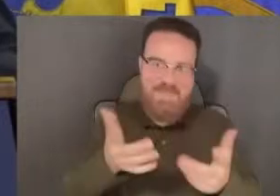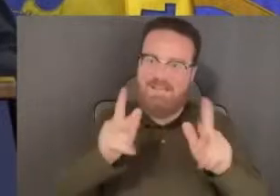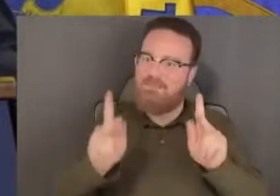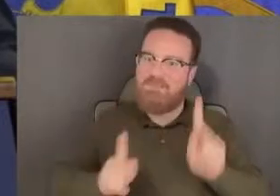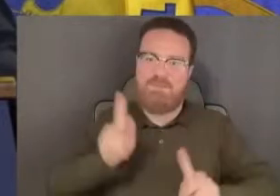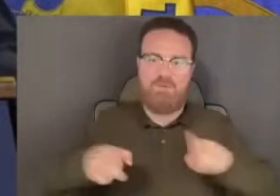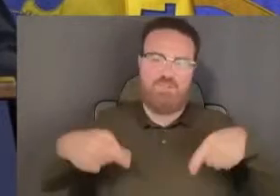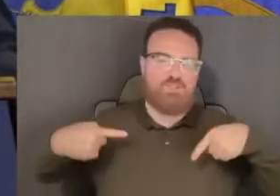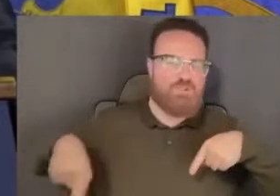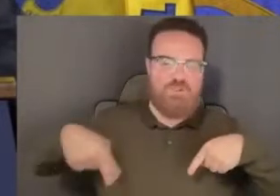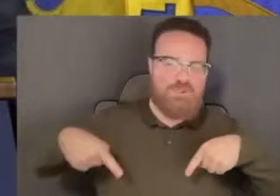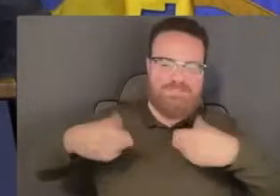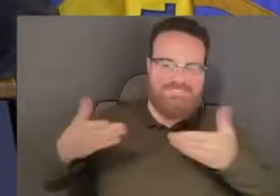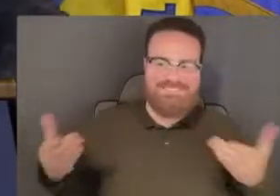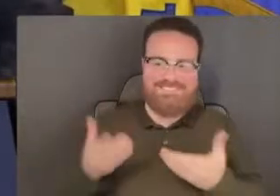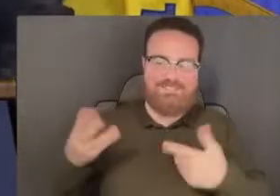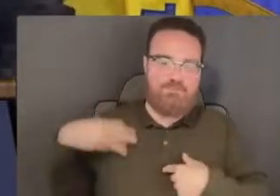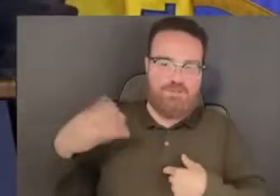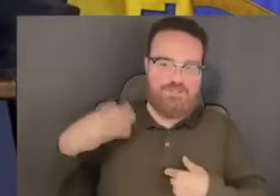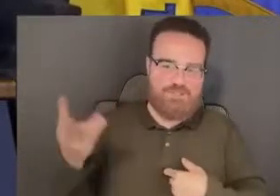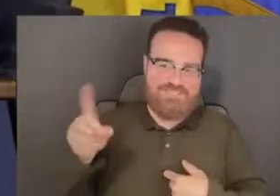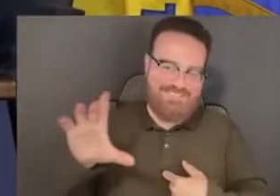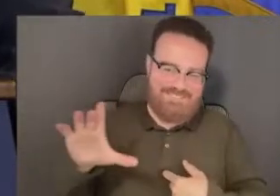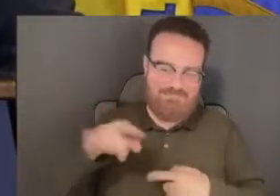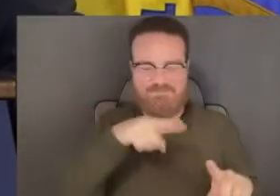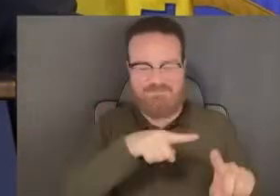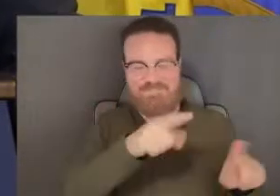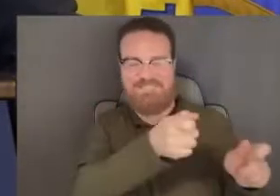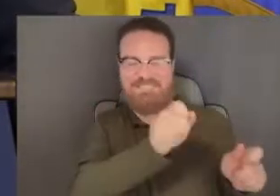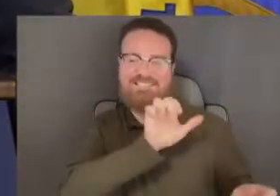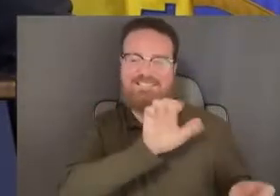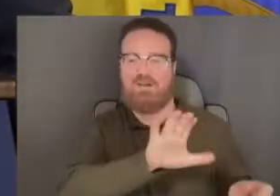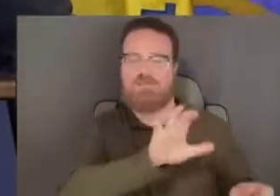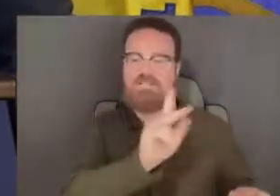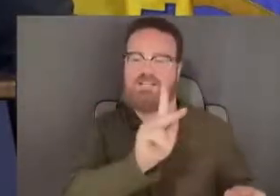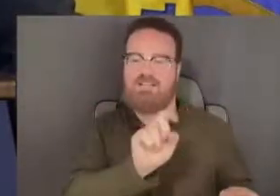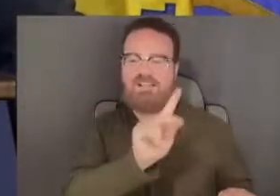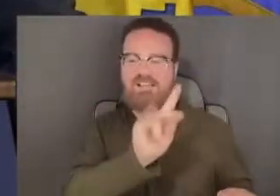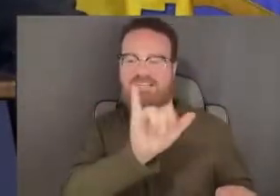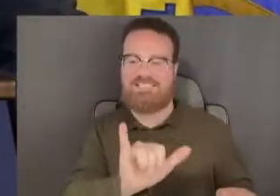Washington. That's Secretary Kennedy. Secretary Kennedy?